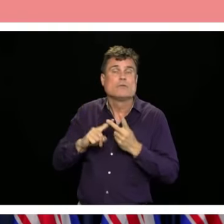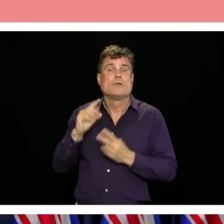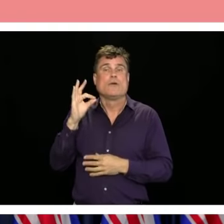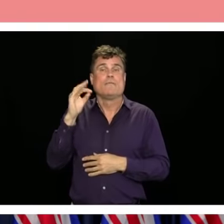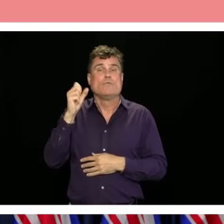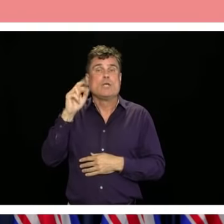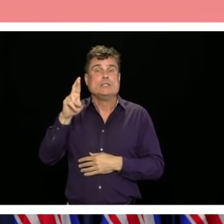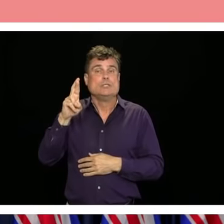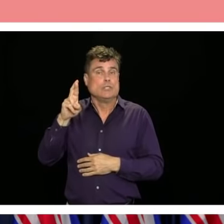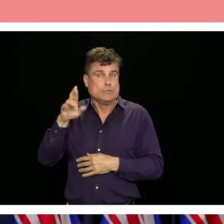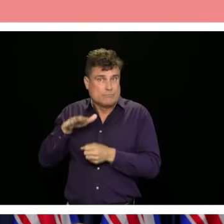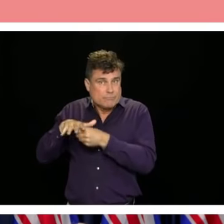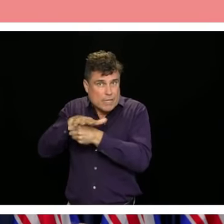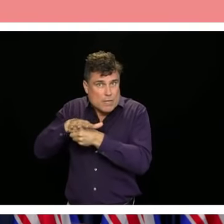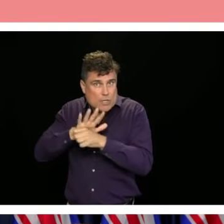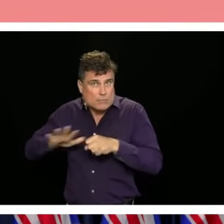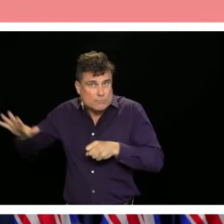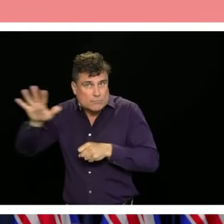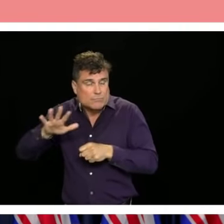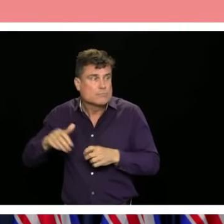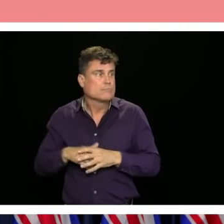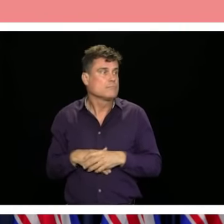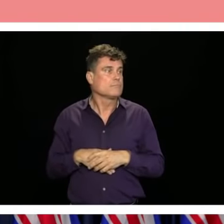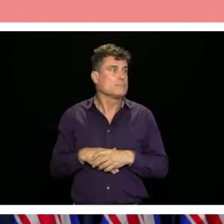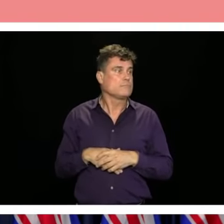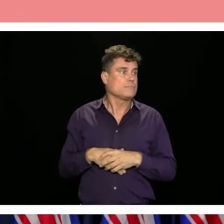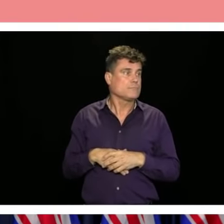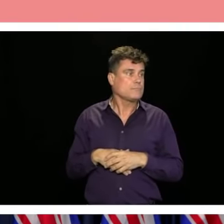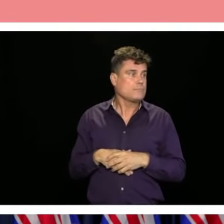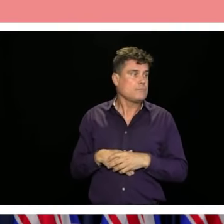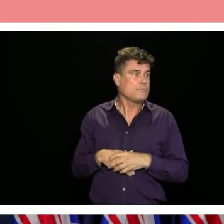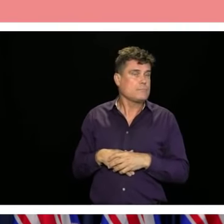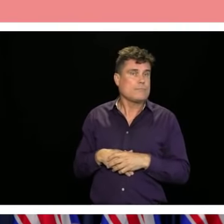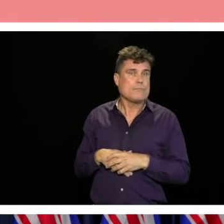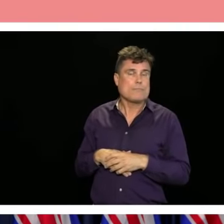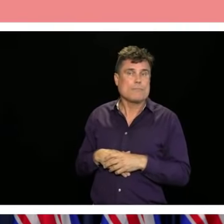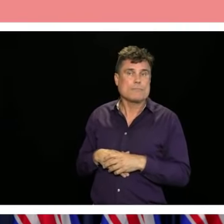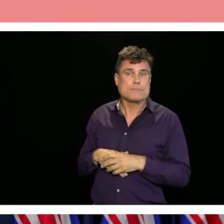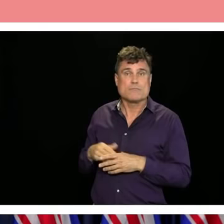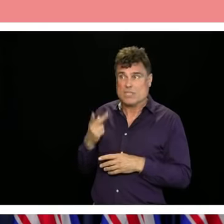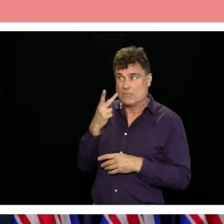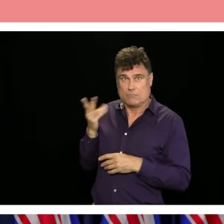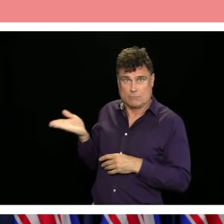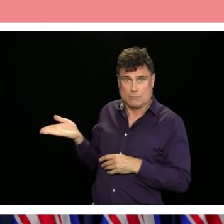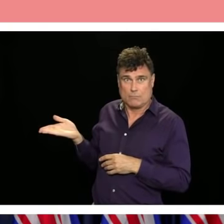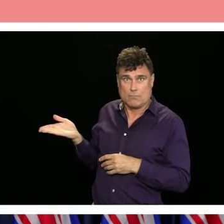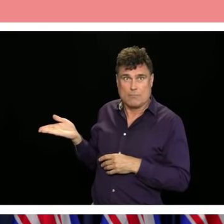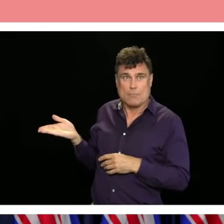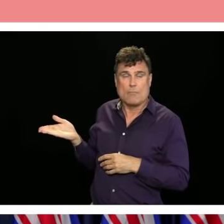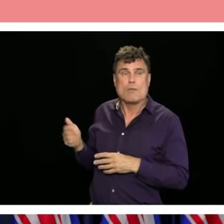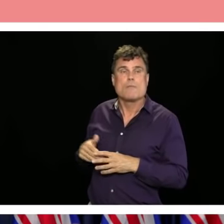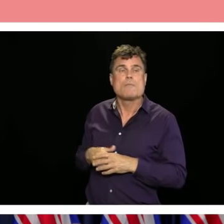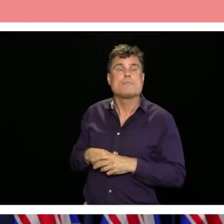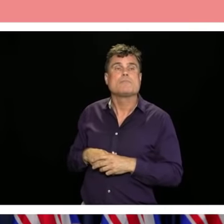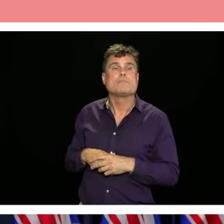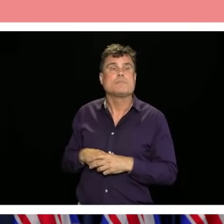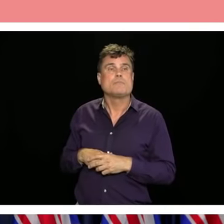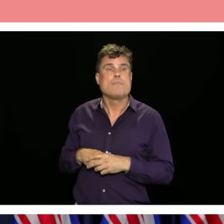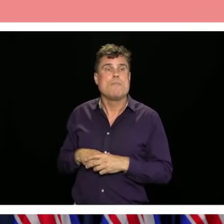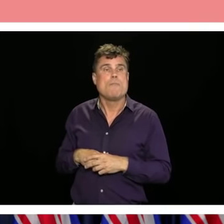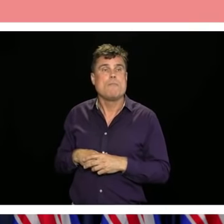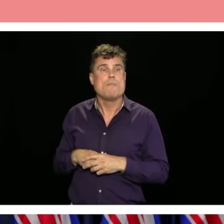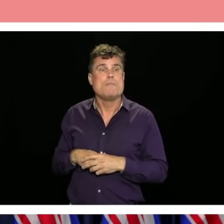This information is presented as a heat map by rates, so the number of cases per